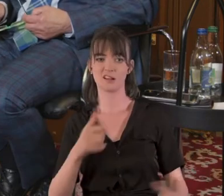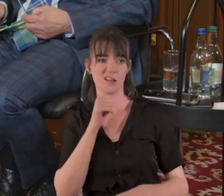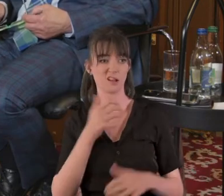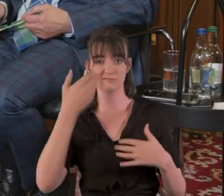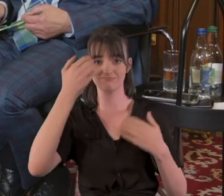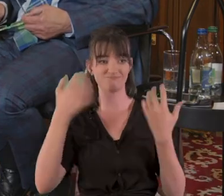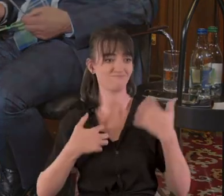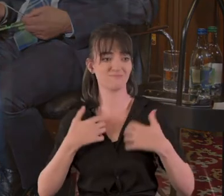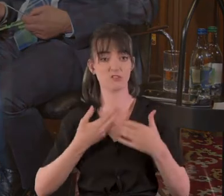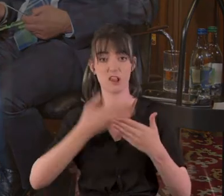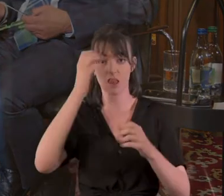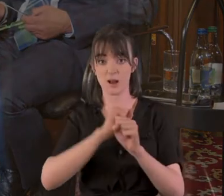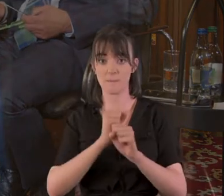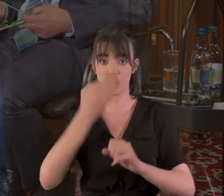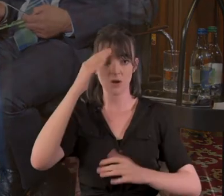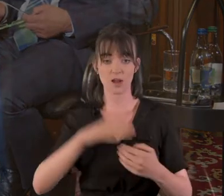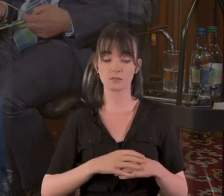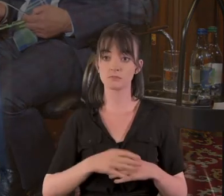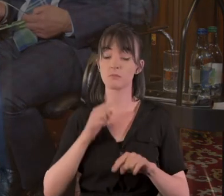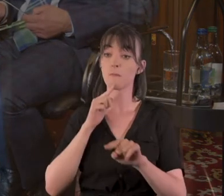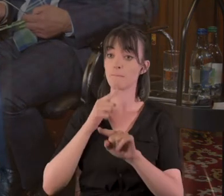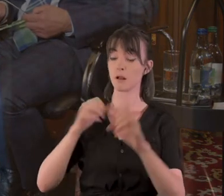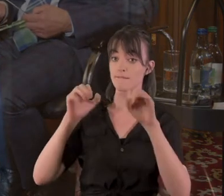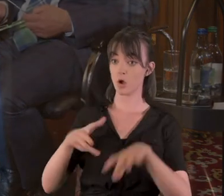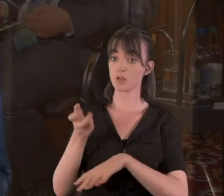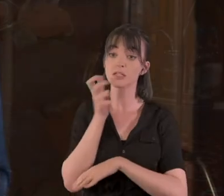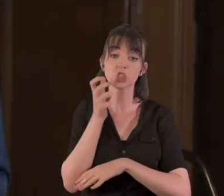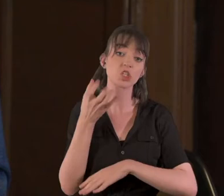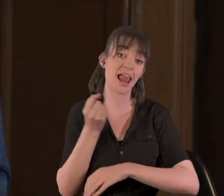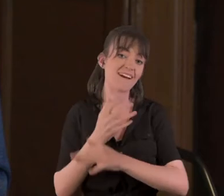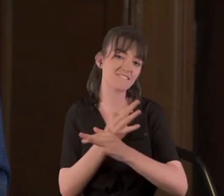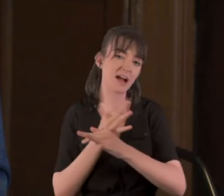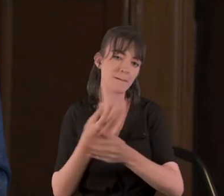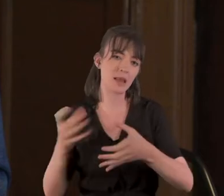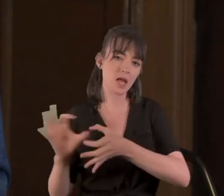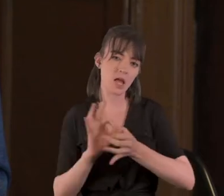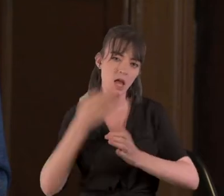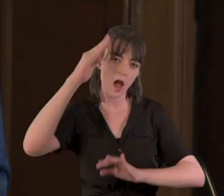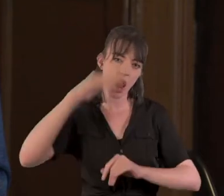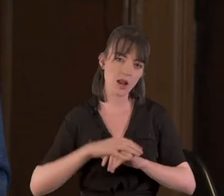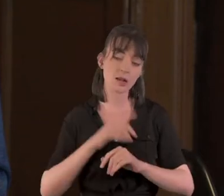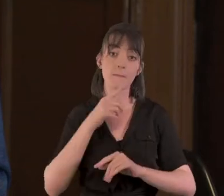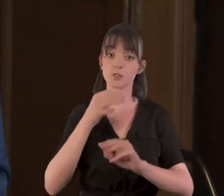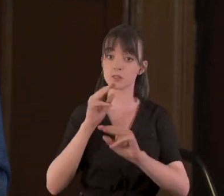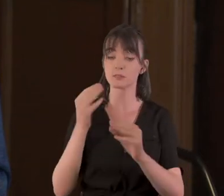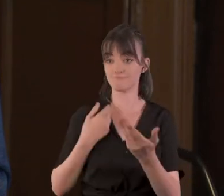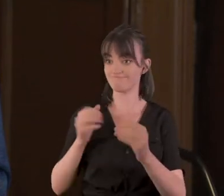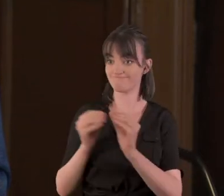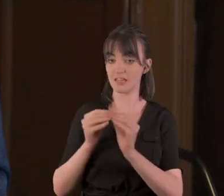Ireland. Even though he had, of course, important family connections here. You mentioned his mother, and of course her sister was married